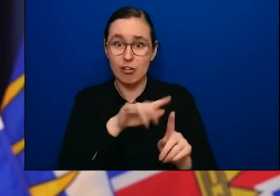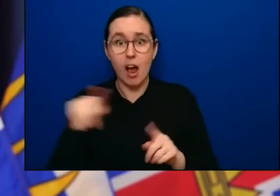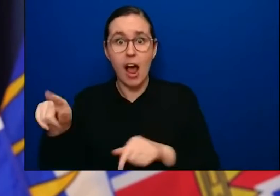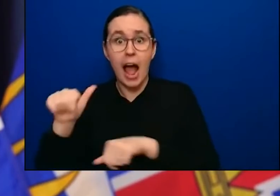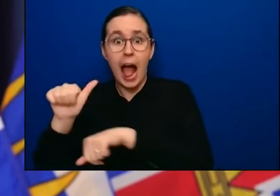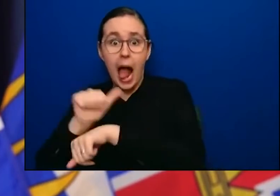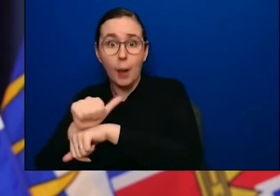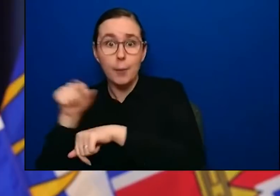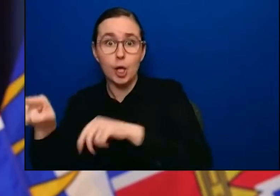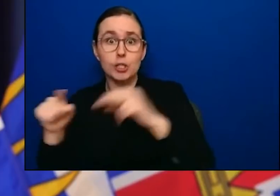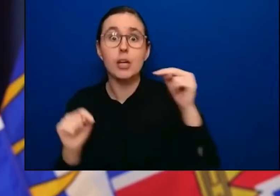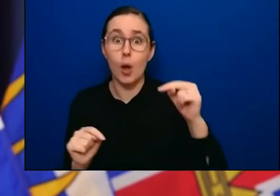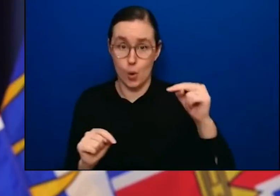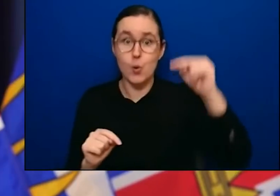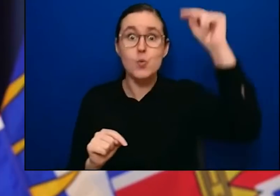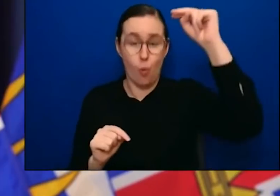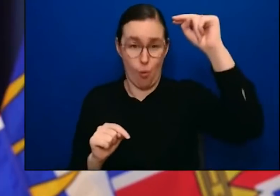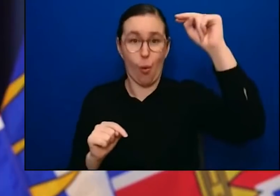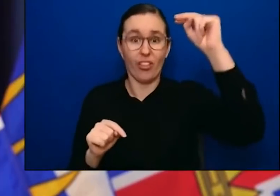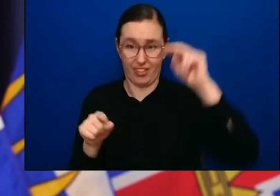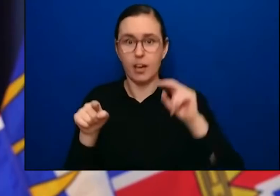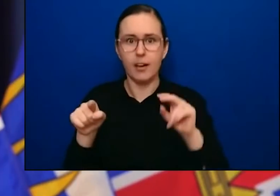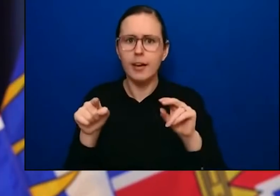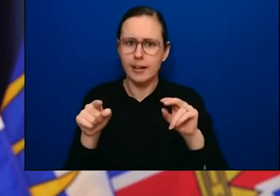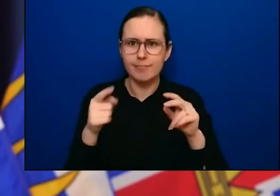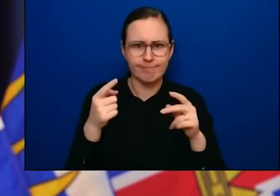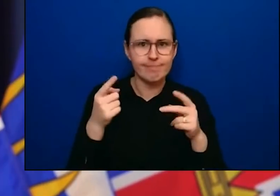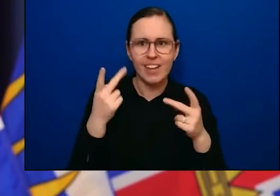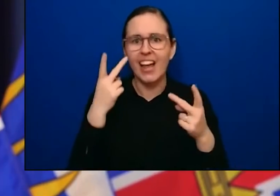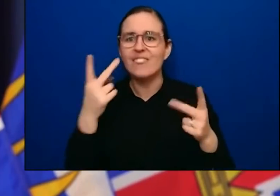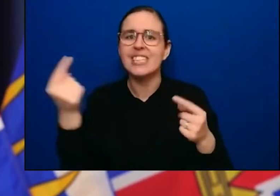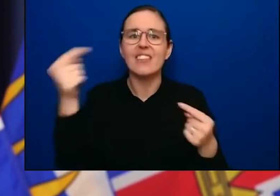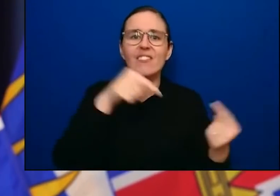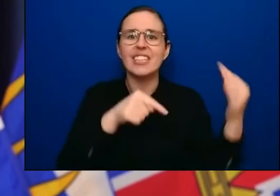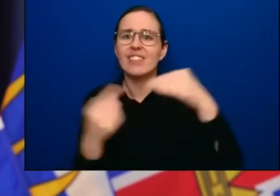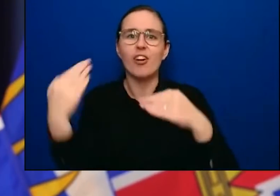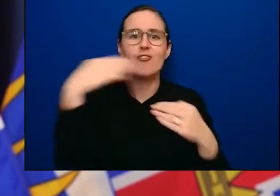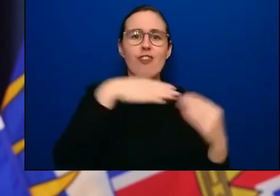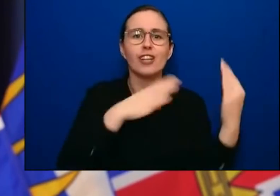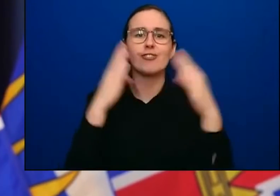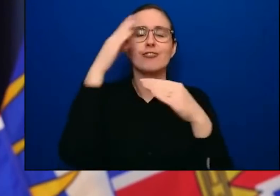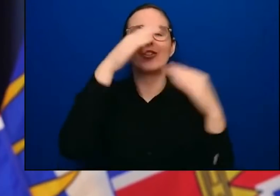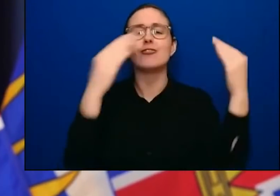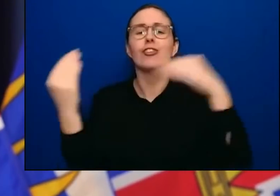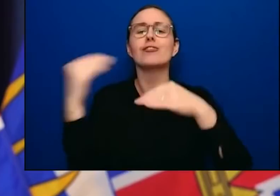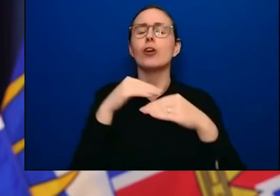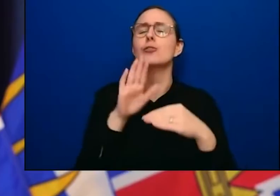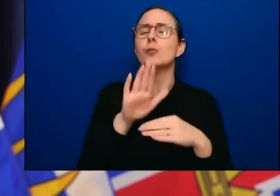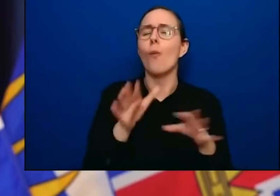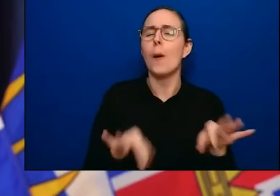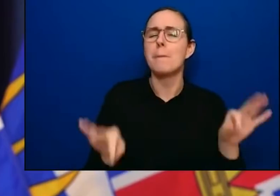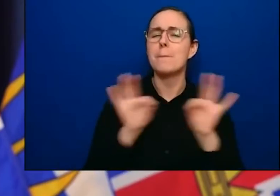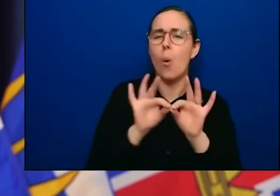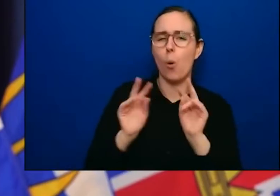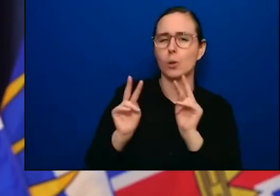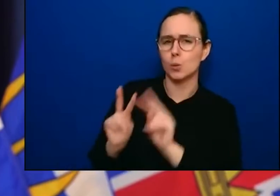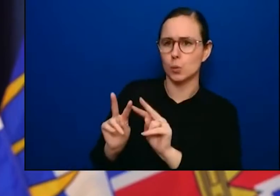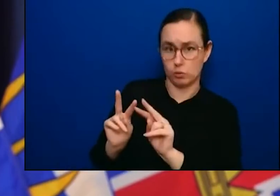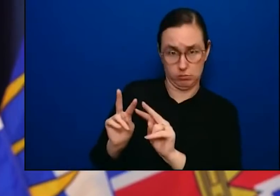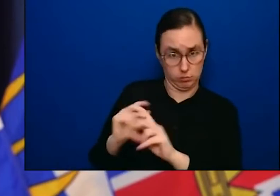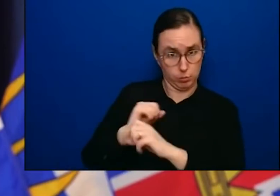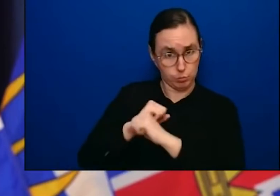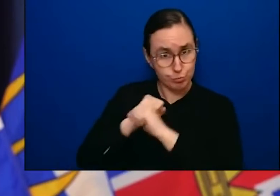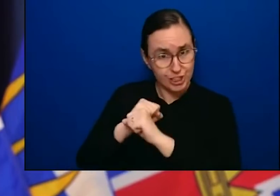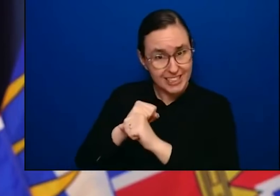you're here, we expect you to do the things that we're all doing to protect each other and our communities here in BC. So